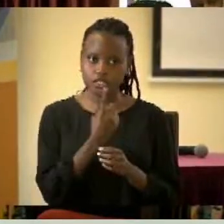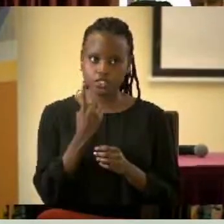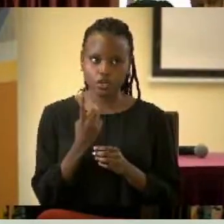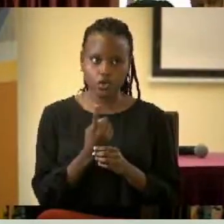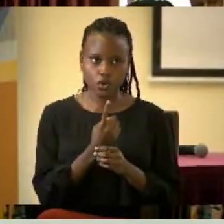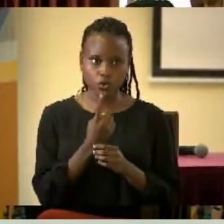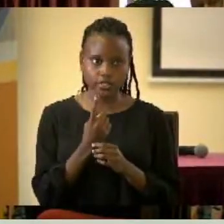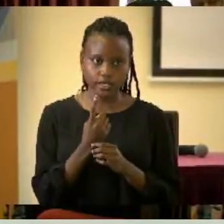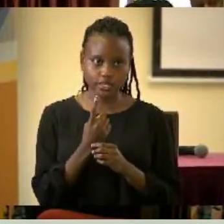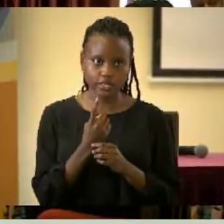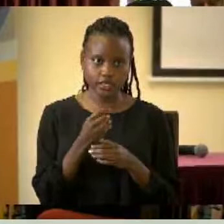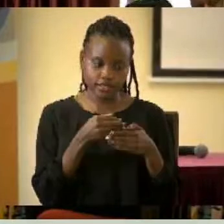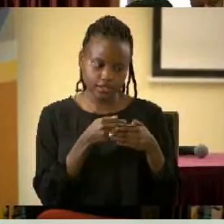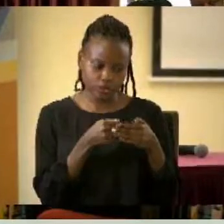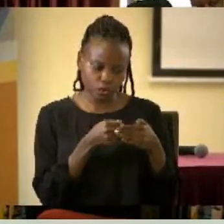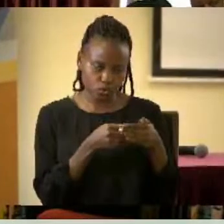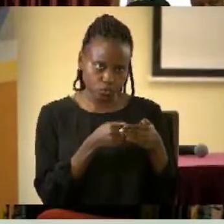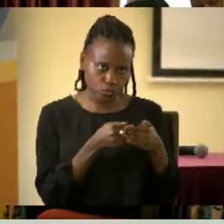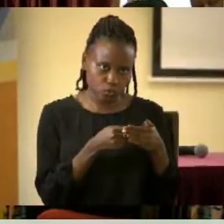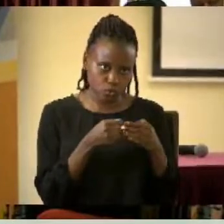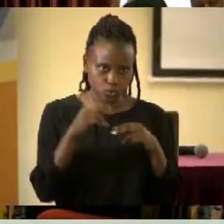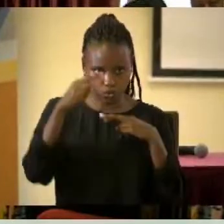a breath away from the High Court.